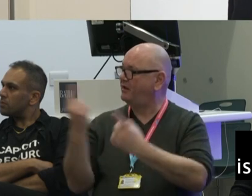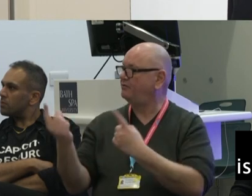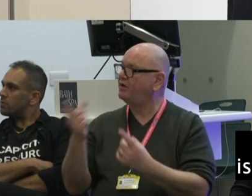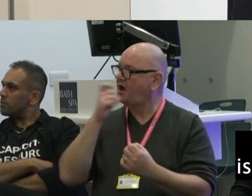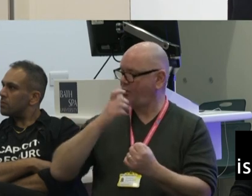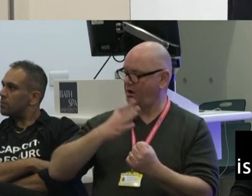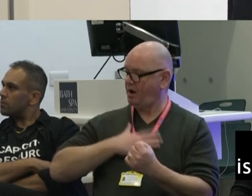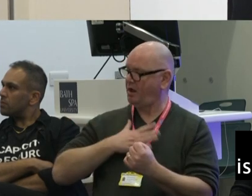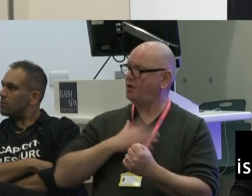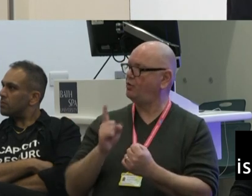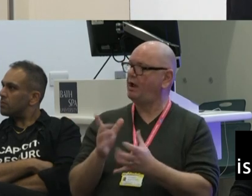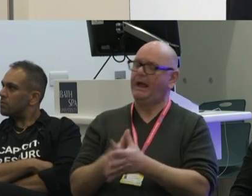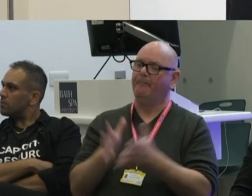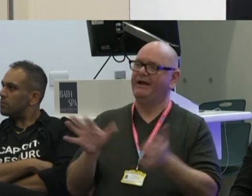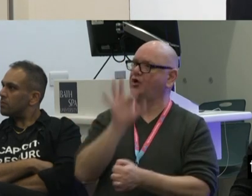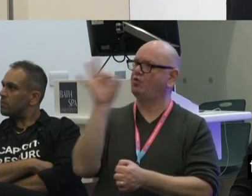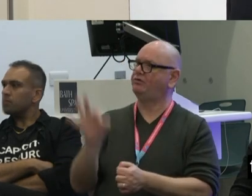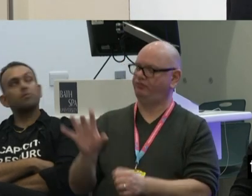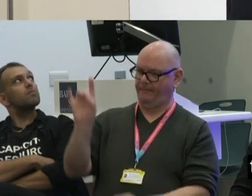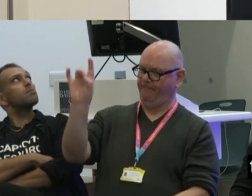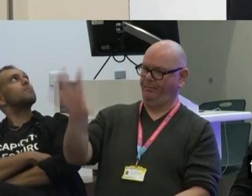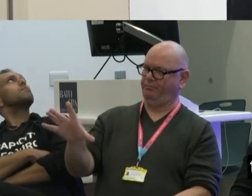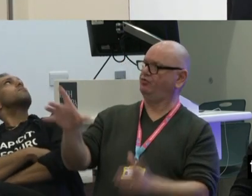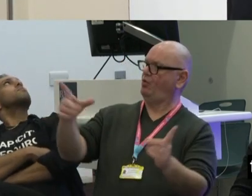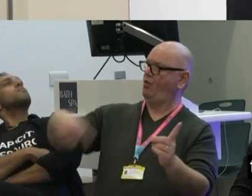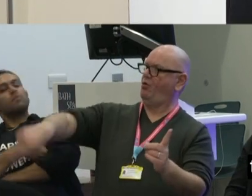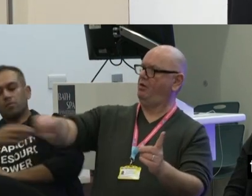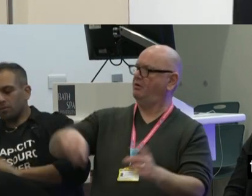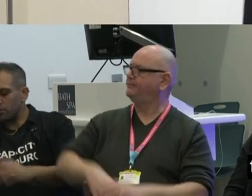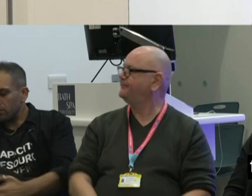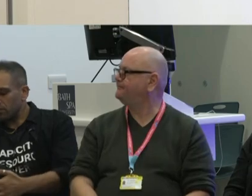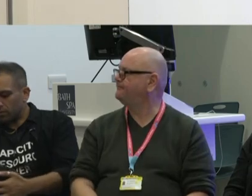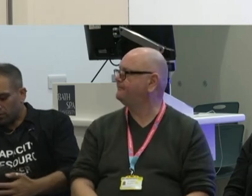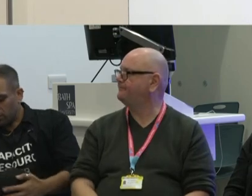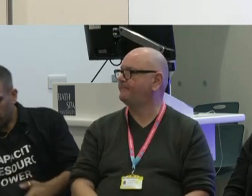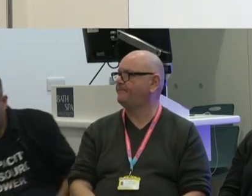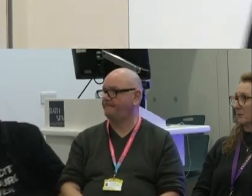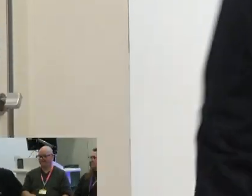very big question out to all of us now, which is this.